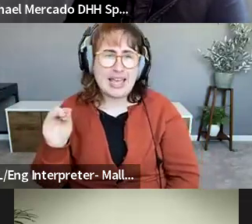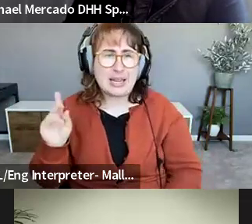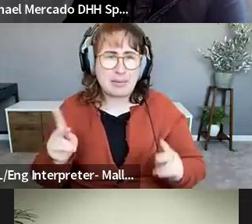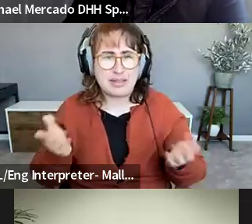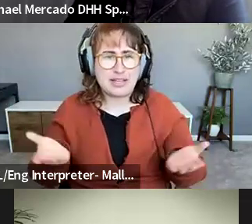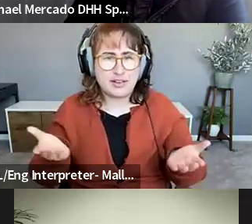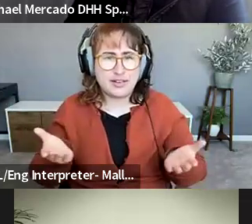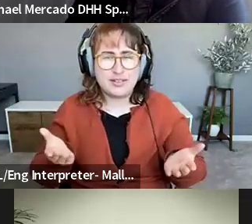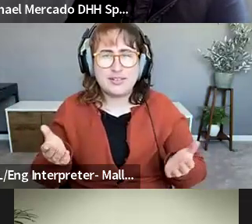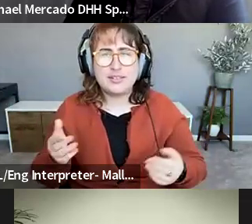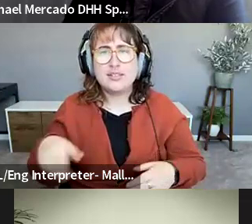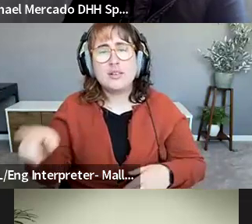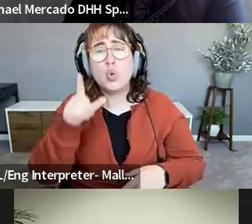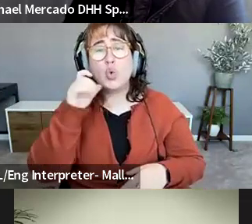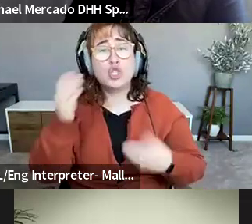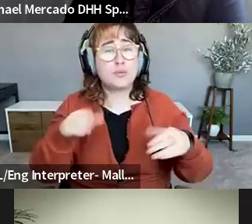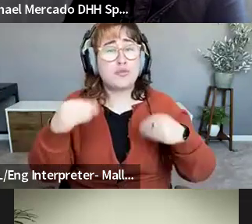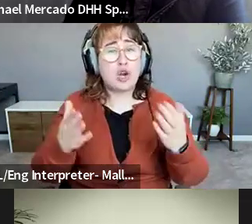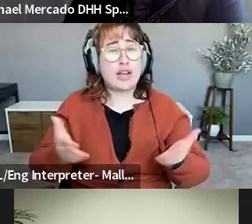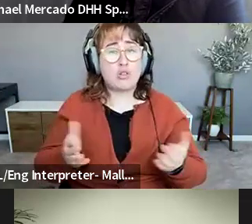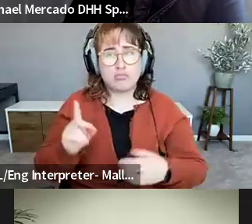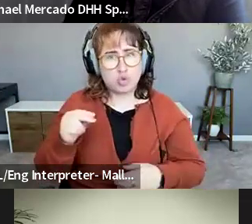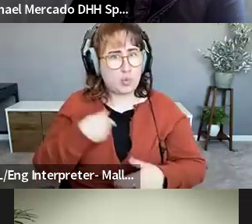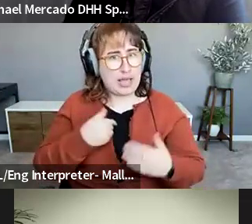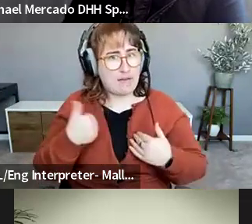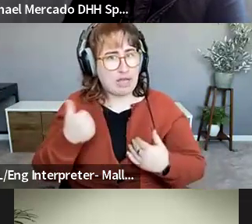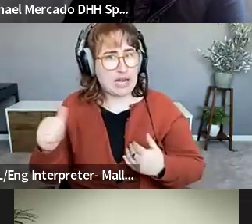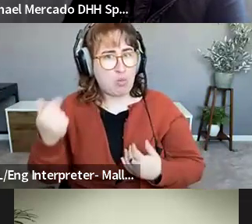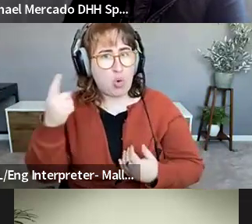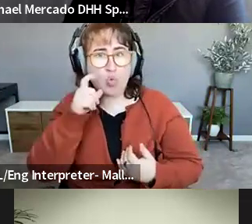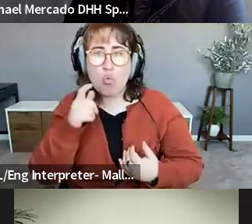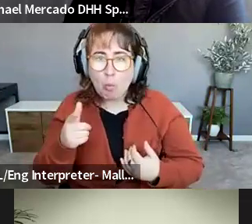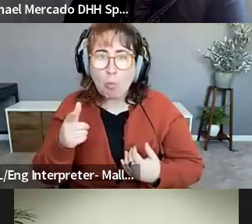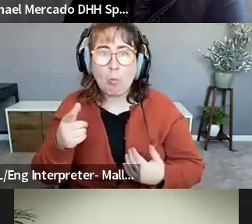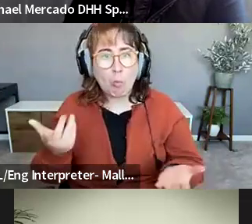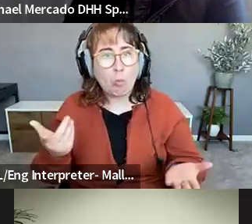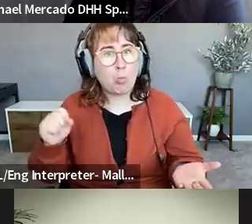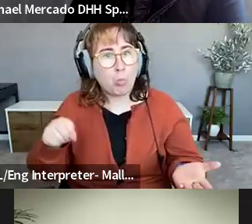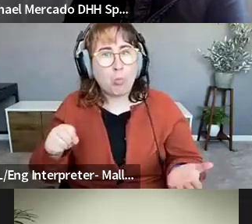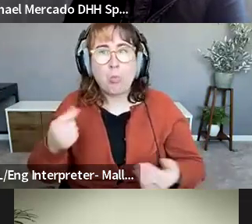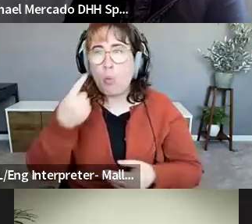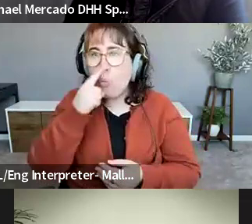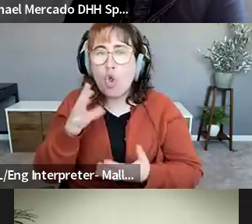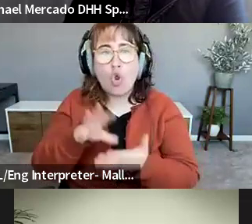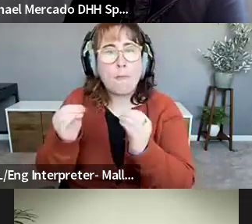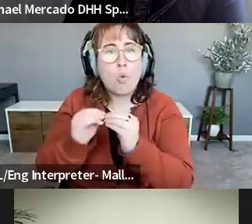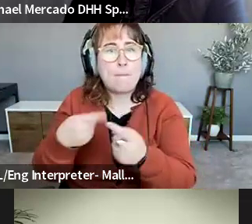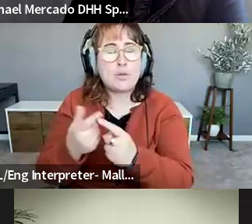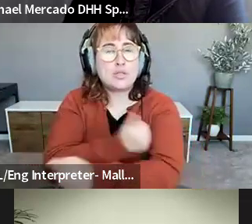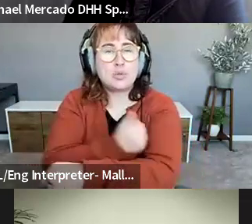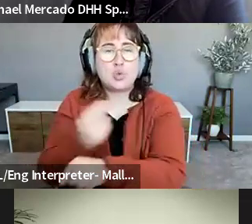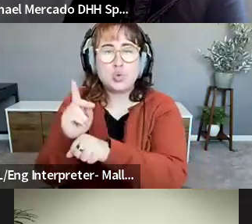now. So of the service providers that are on here, do we have some service providers that feel like knowing more about substance use